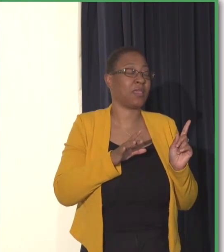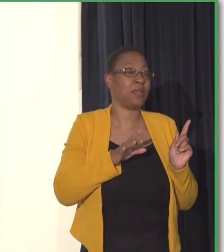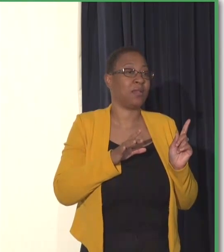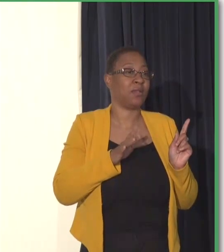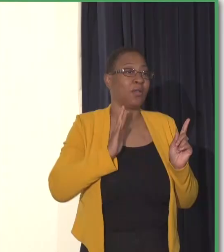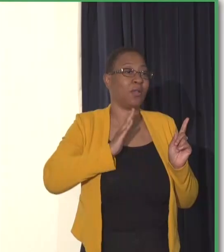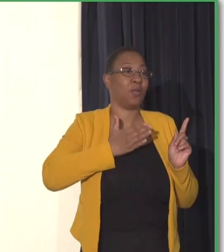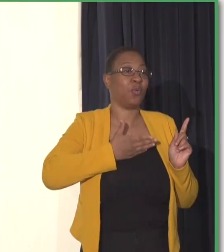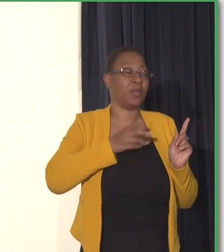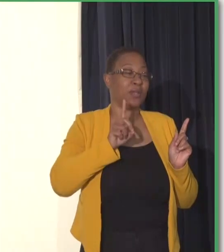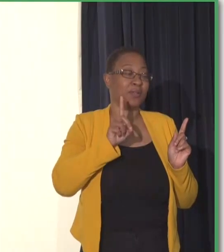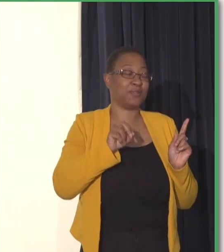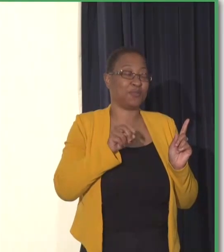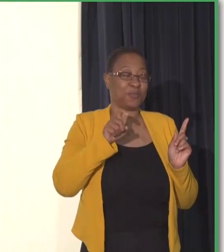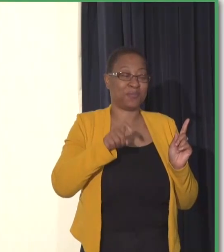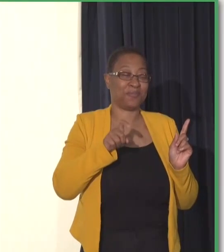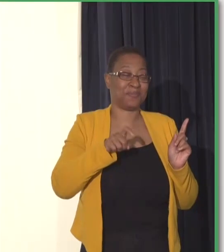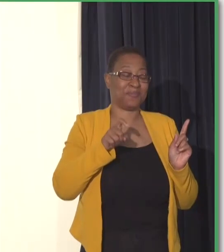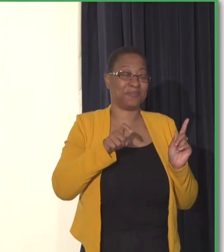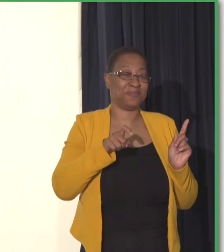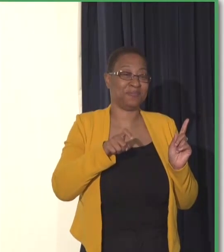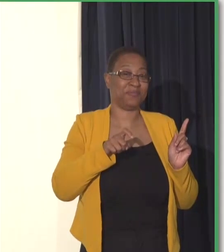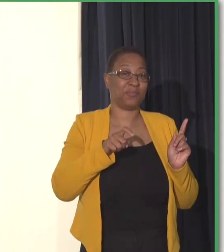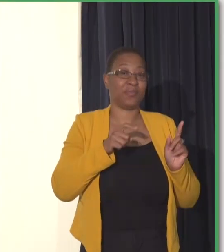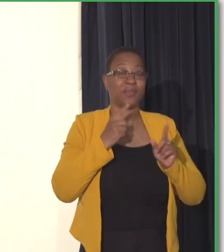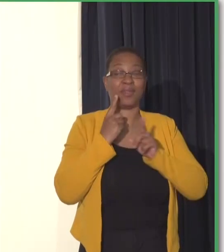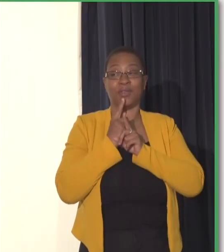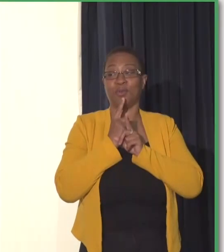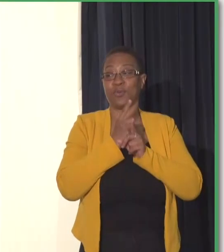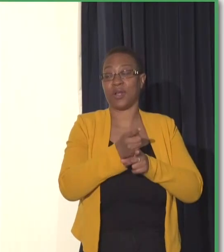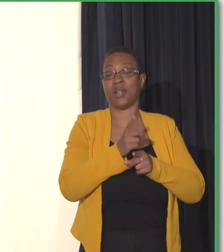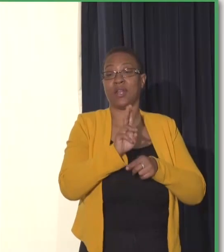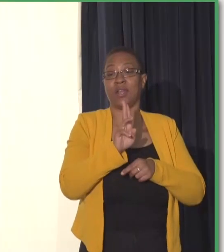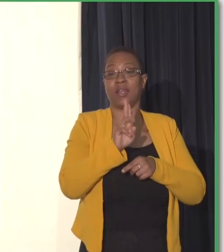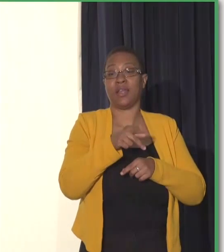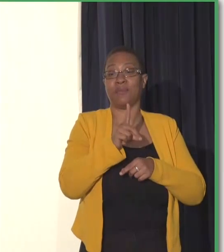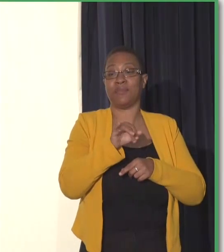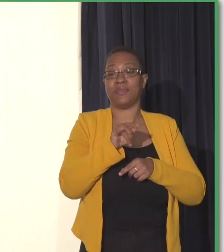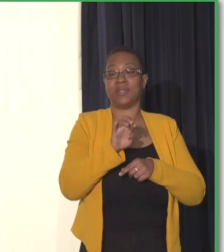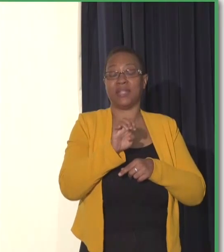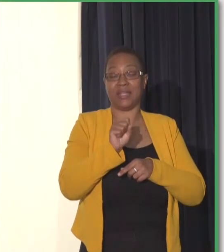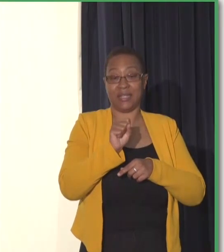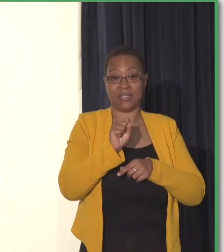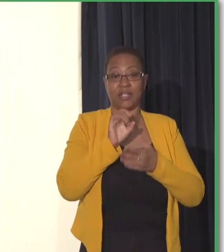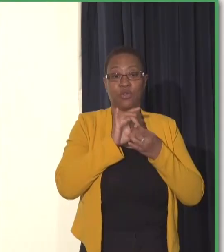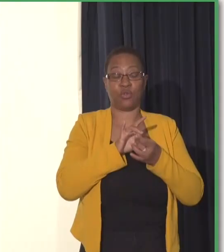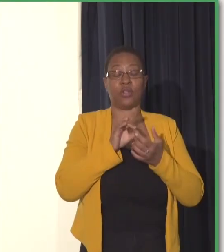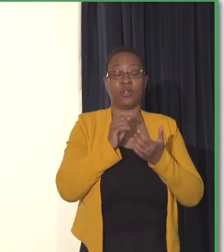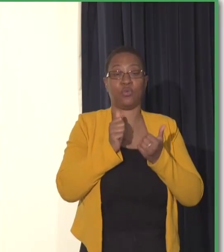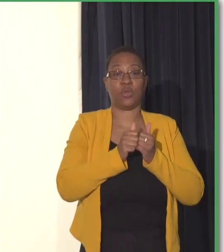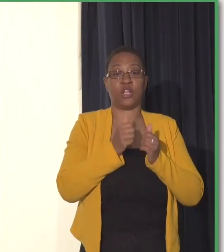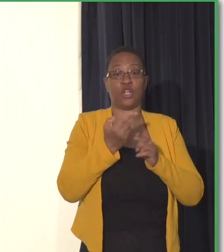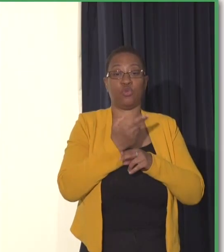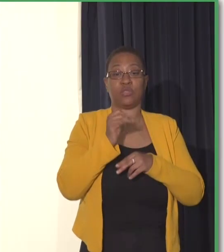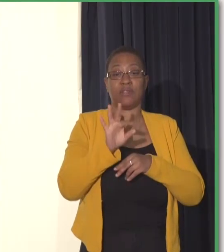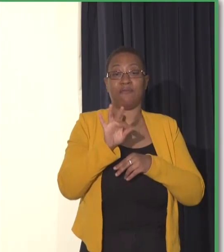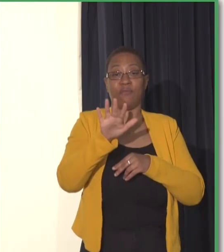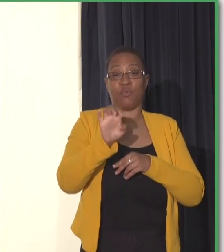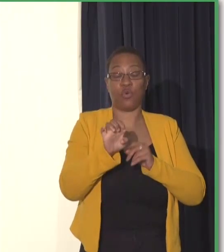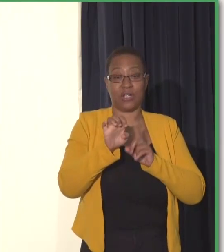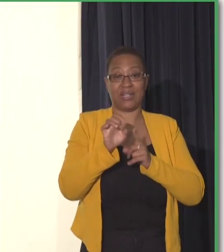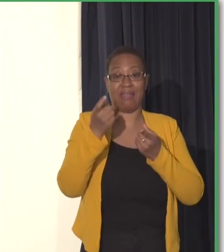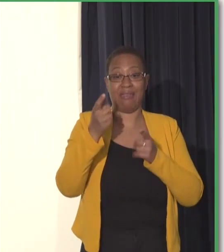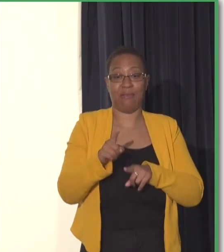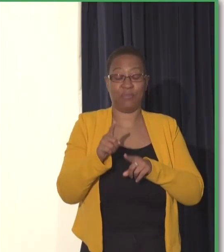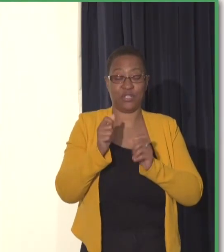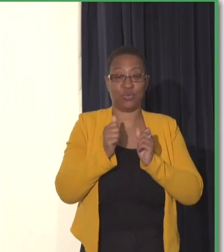We do need regular updates as relates to the use of force that takes